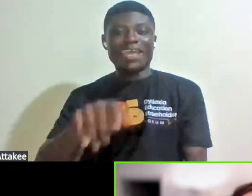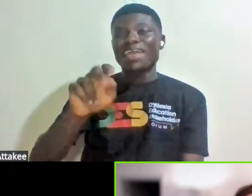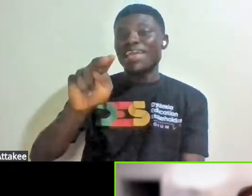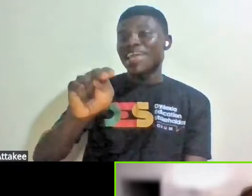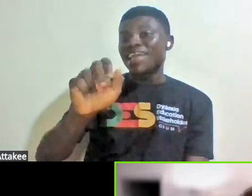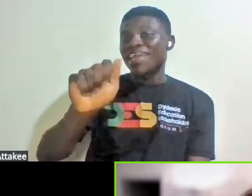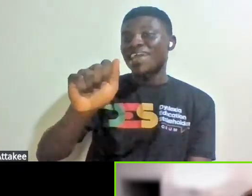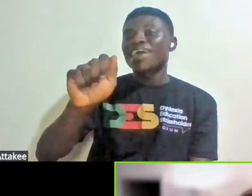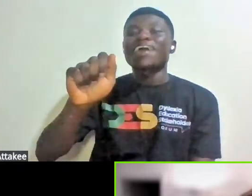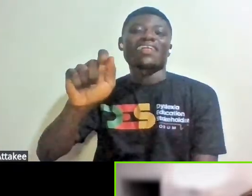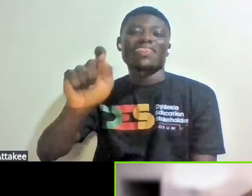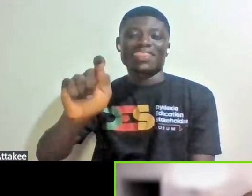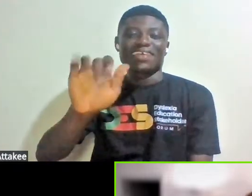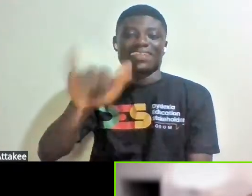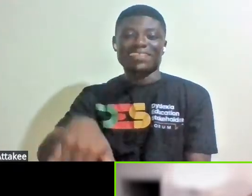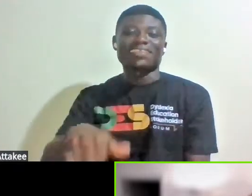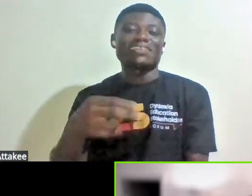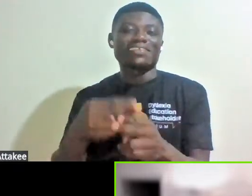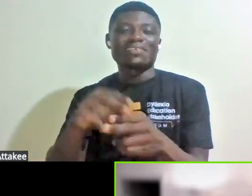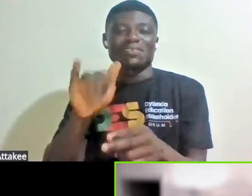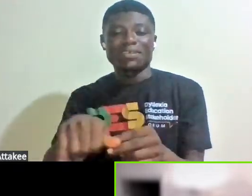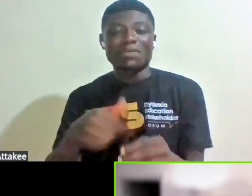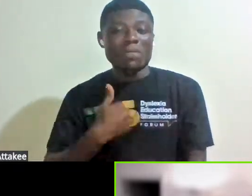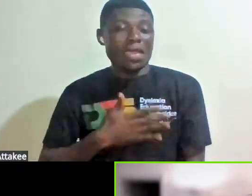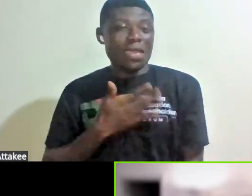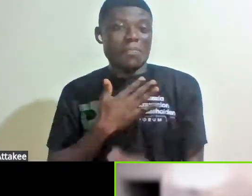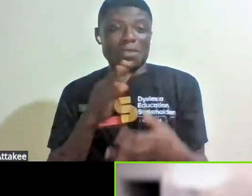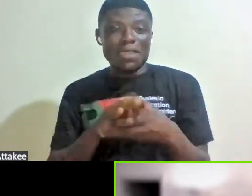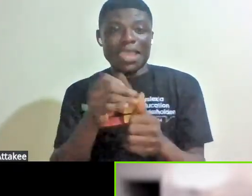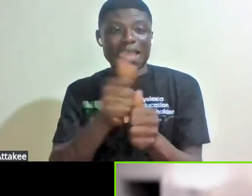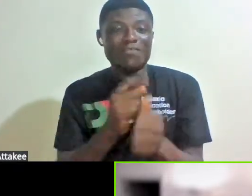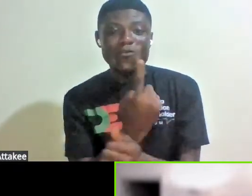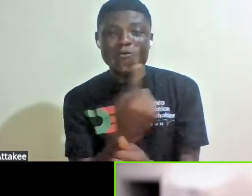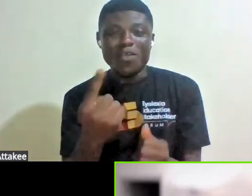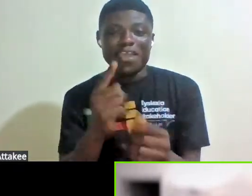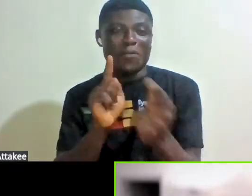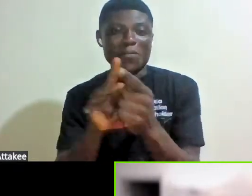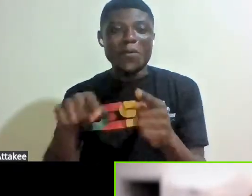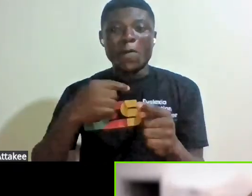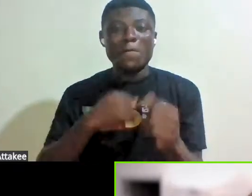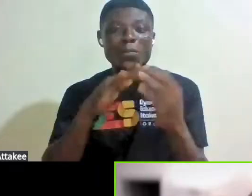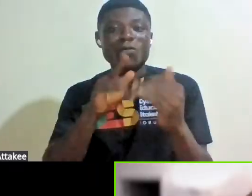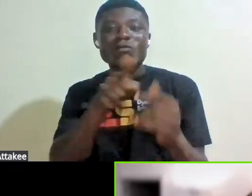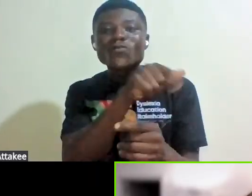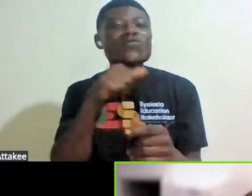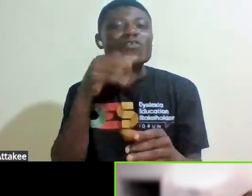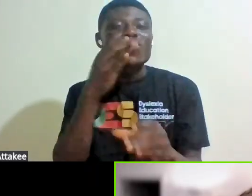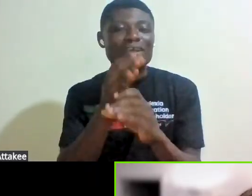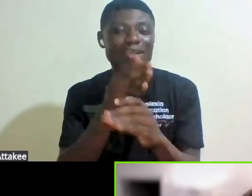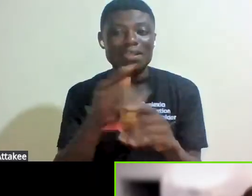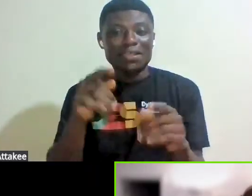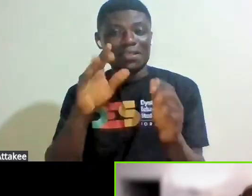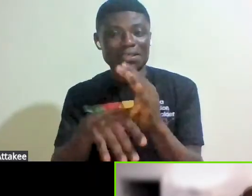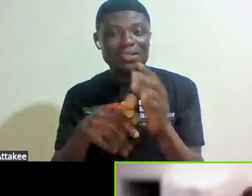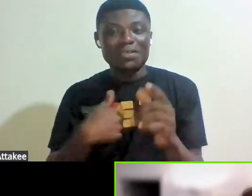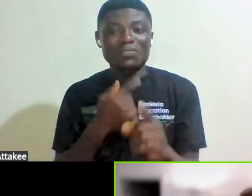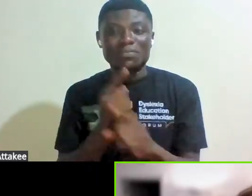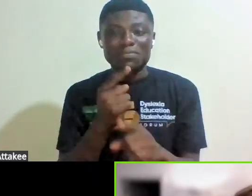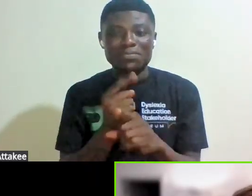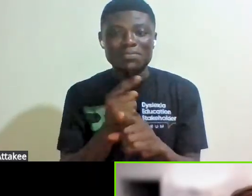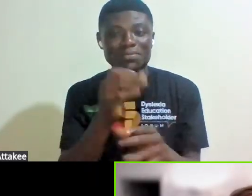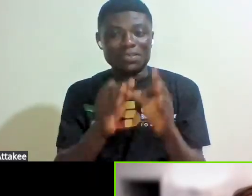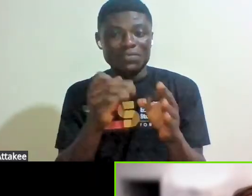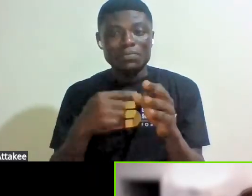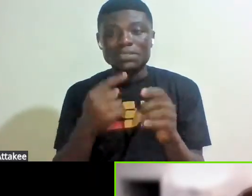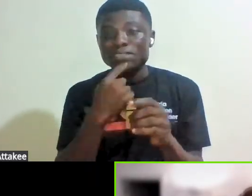nice. Pleasure to be here, everyone. And hope you don't mind my British accent. If I do say